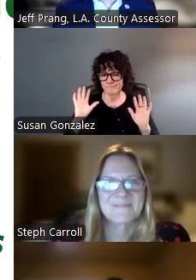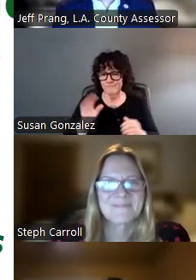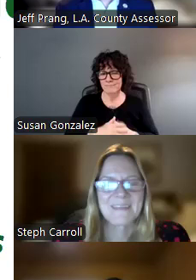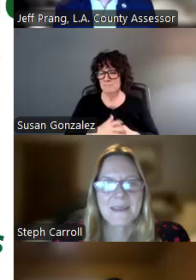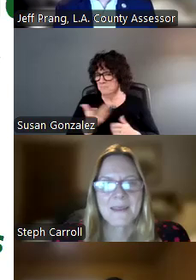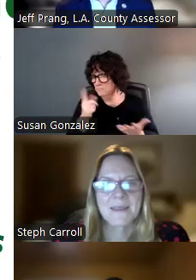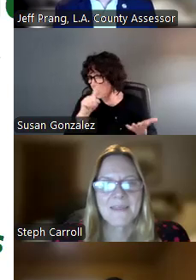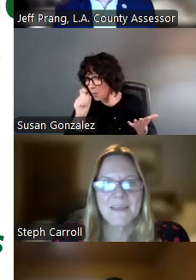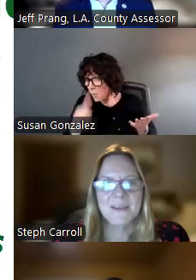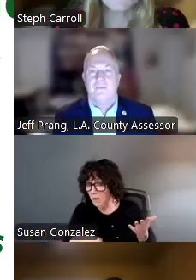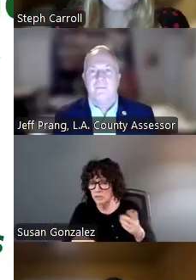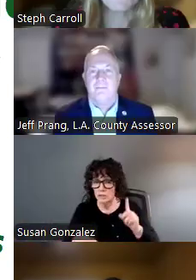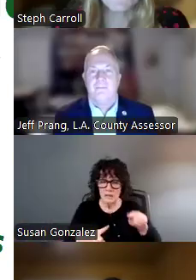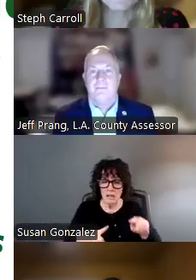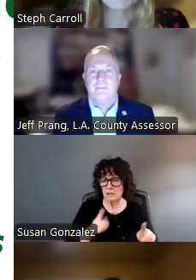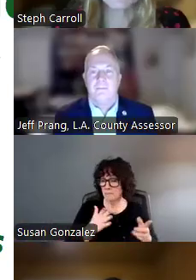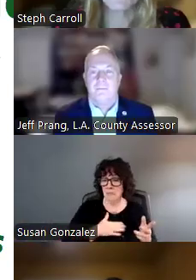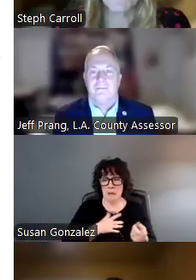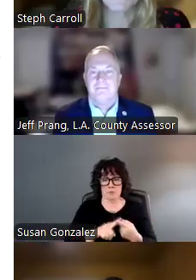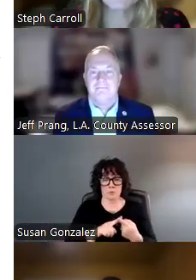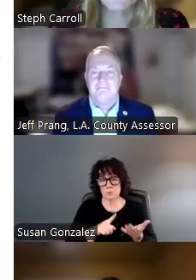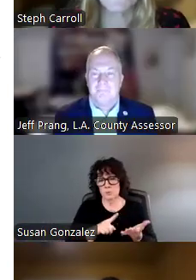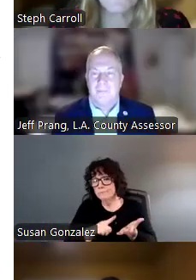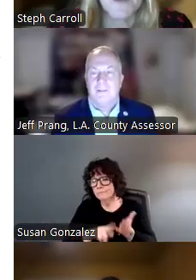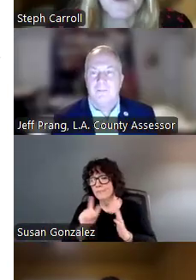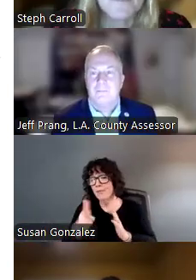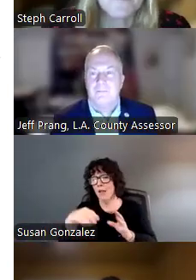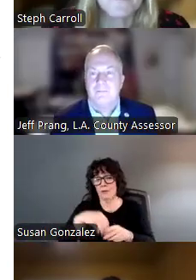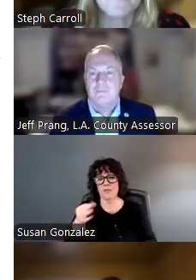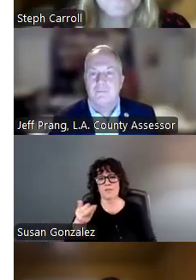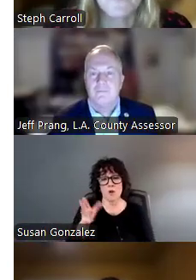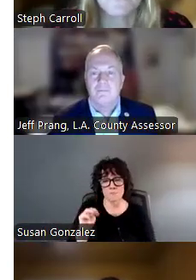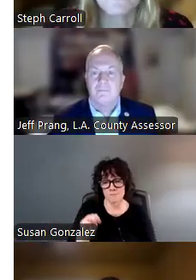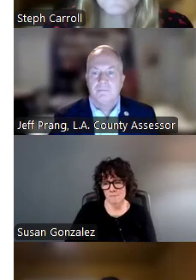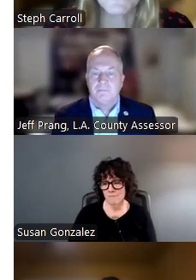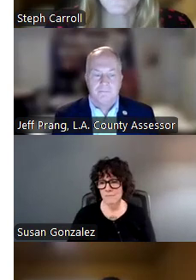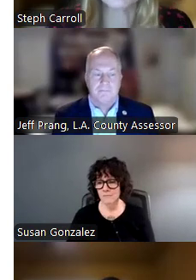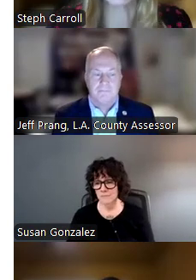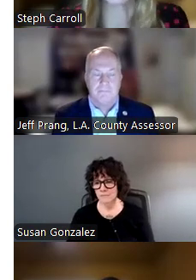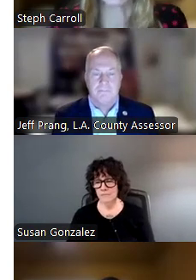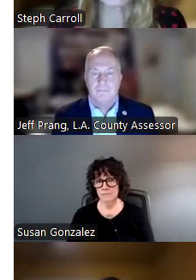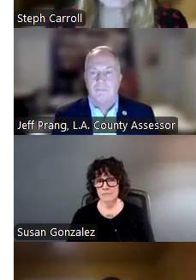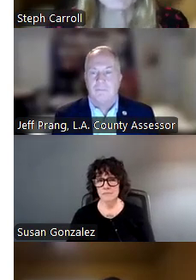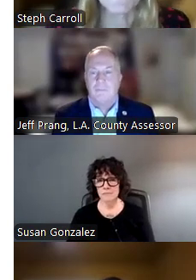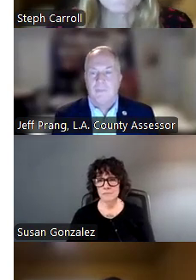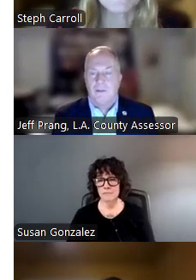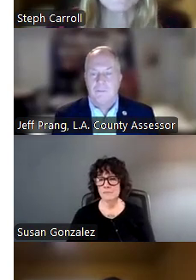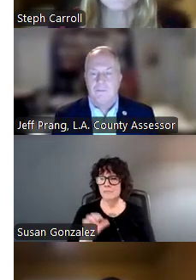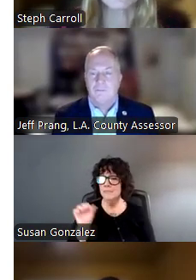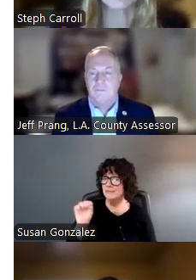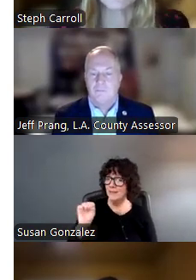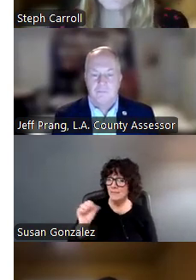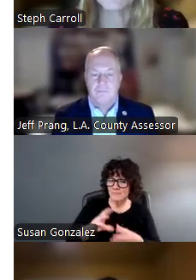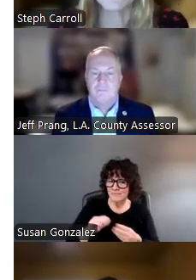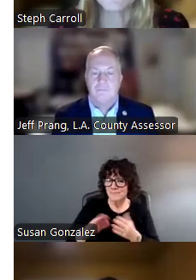forum. Thank you so much, Assessor Prang. So we have a manageable number of